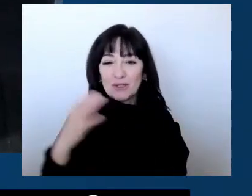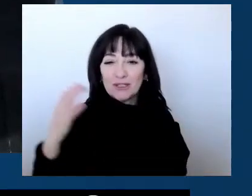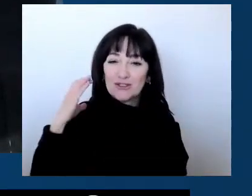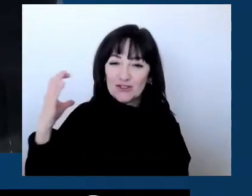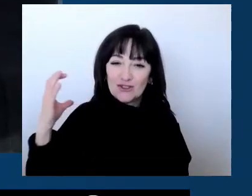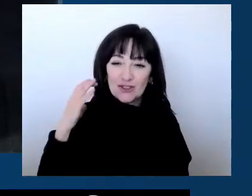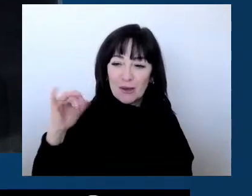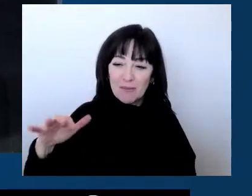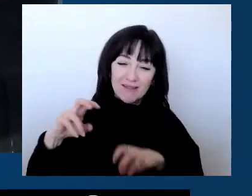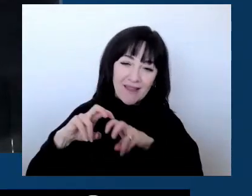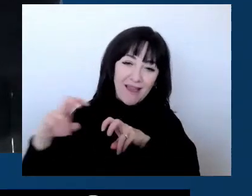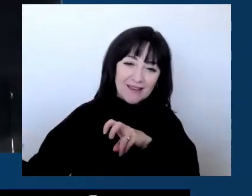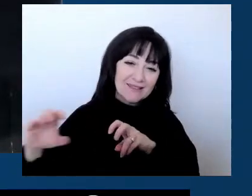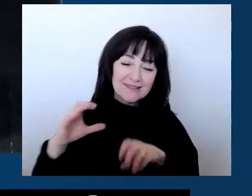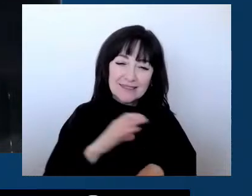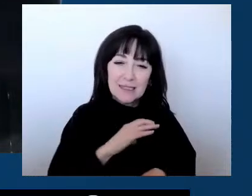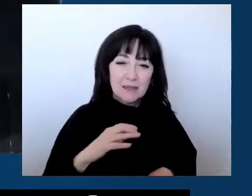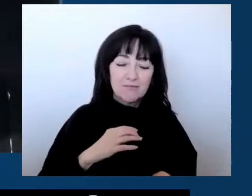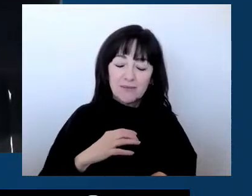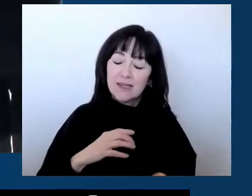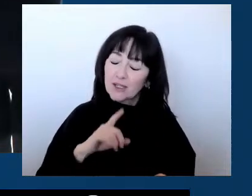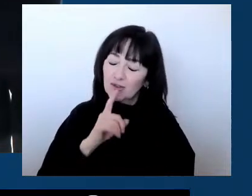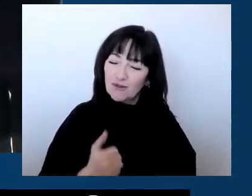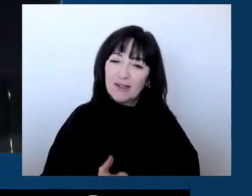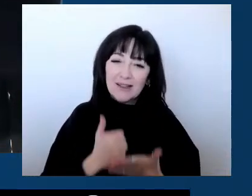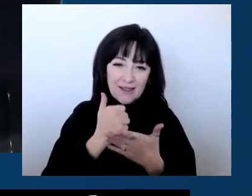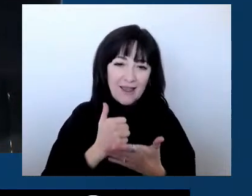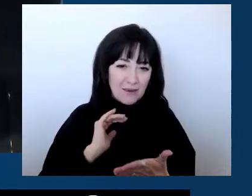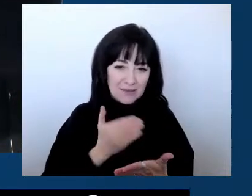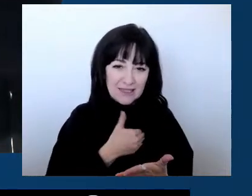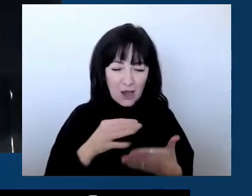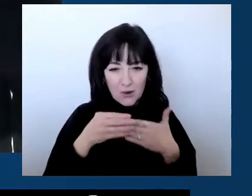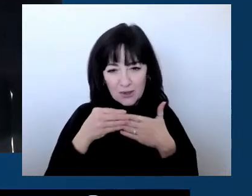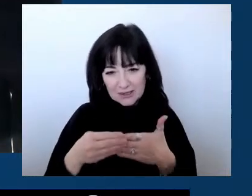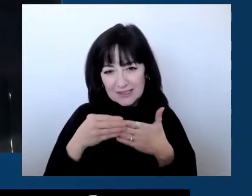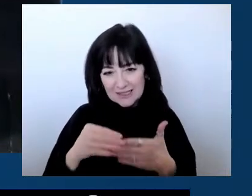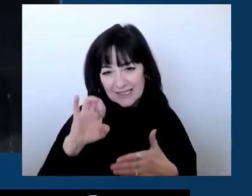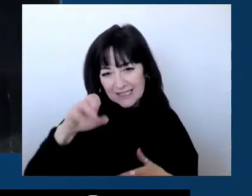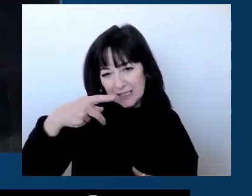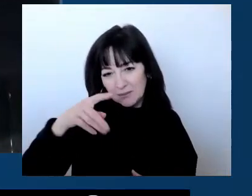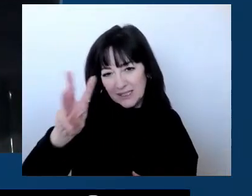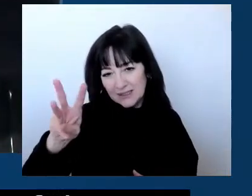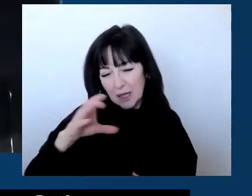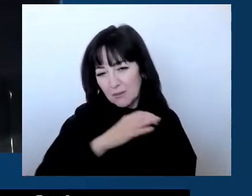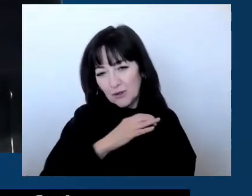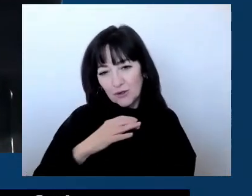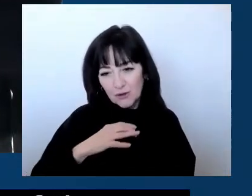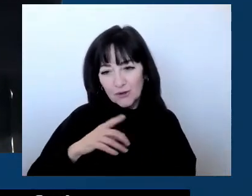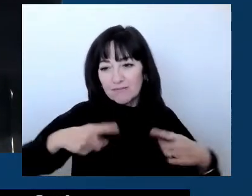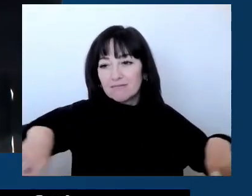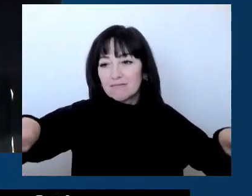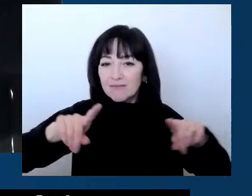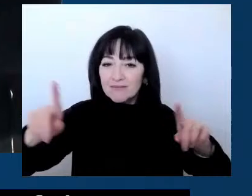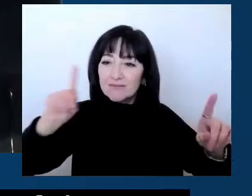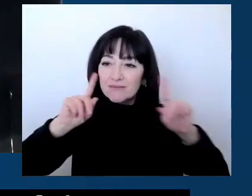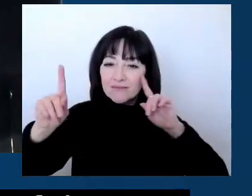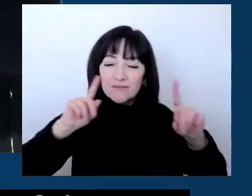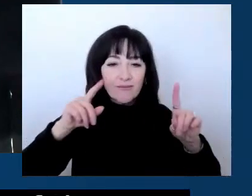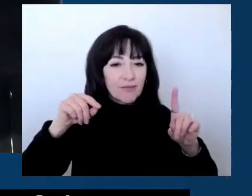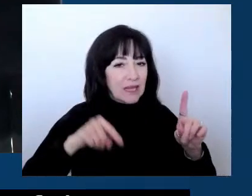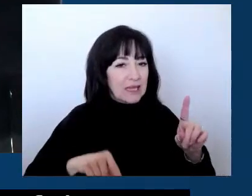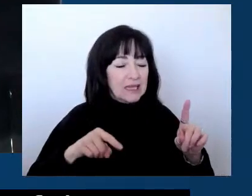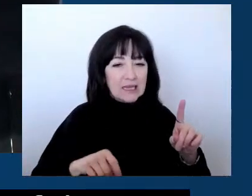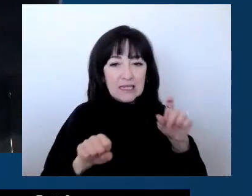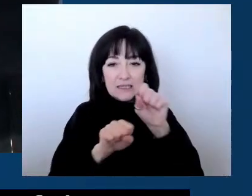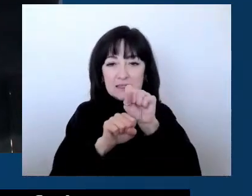that we have such leadership on the EPW committee. When you hear about this bipartisan infrastructure law, so much of it was